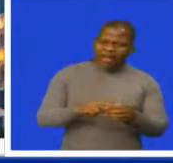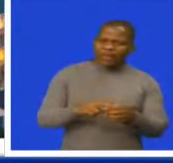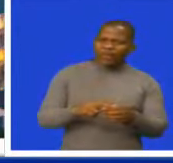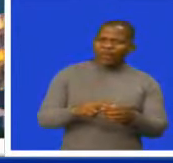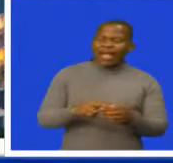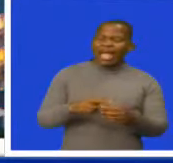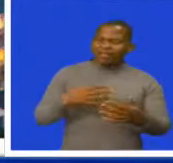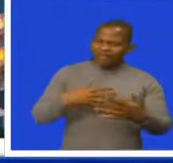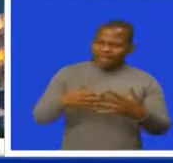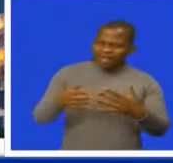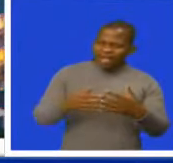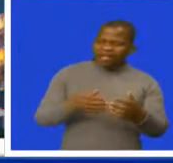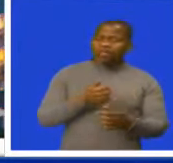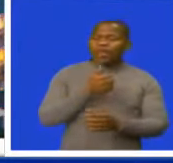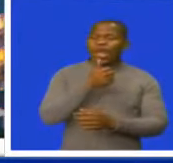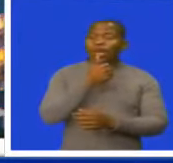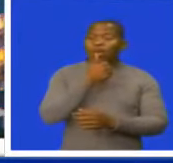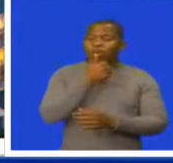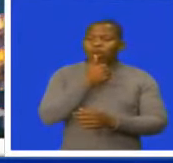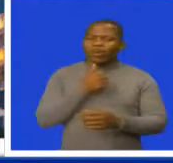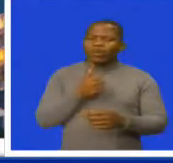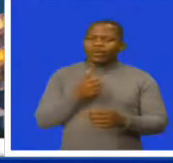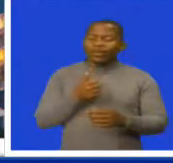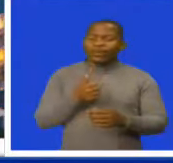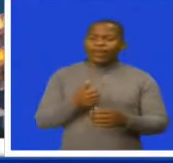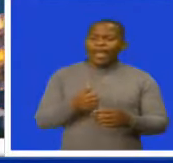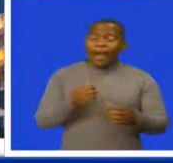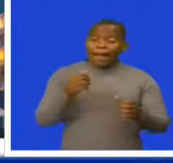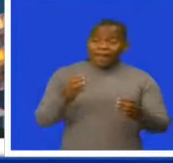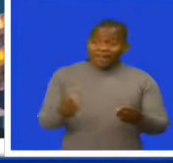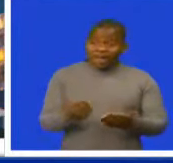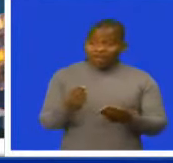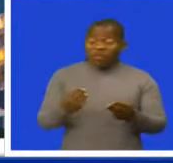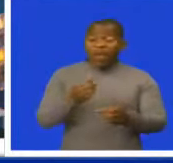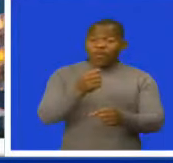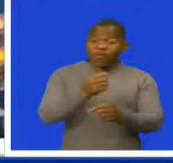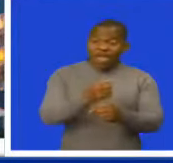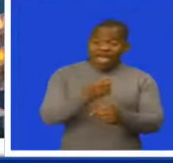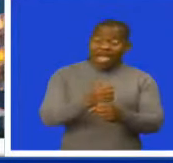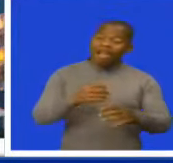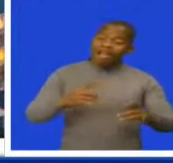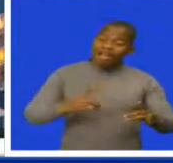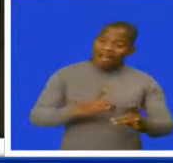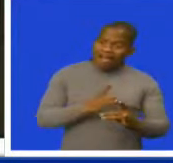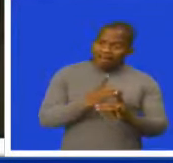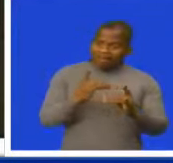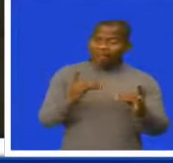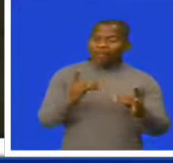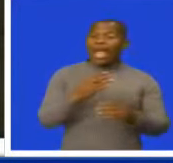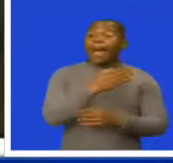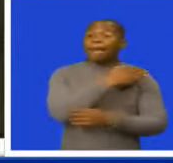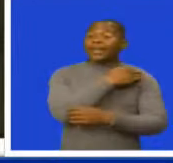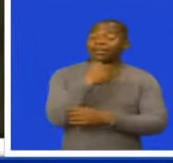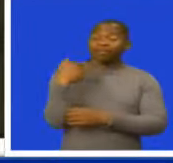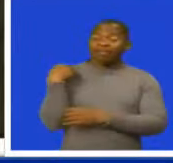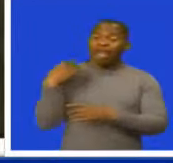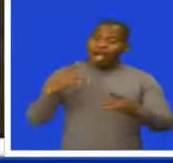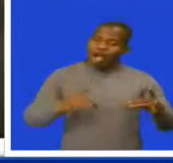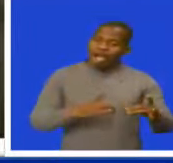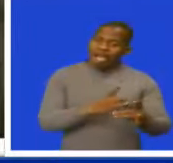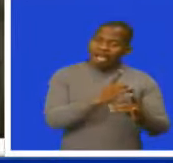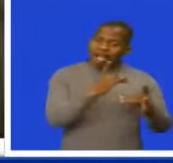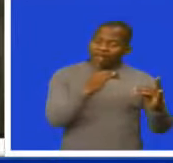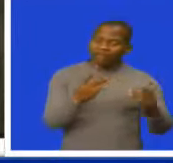i-personal protective equipment. Kanti ke le mpahla yemukelwe ngiyo indvuna yetempilo lizinkosi. Live leShayina